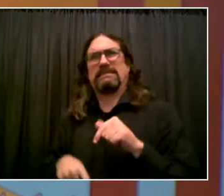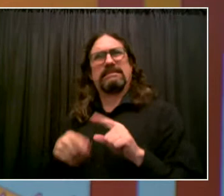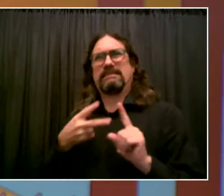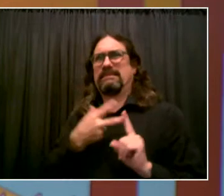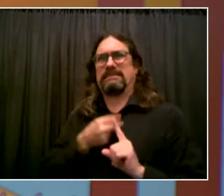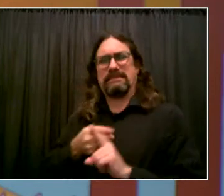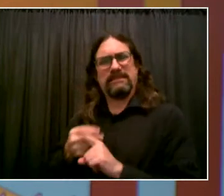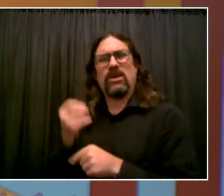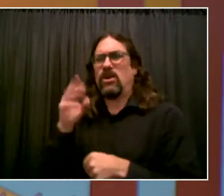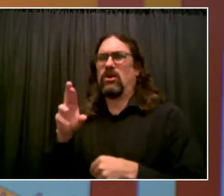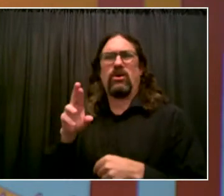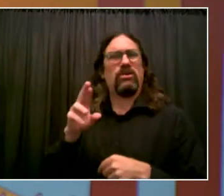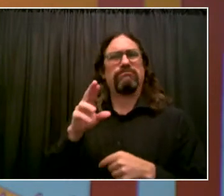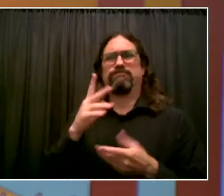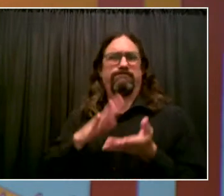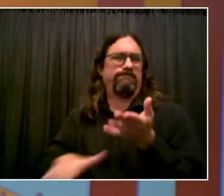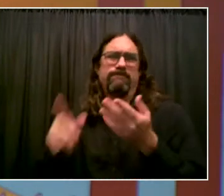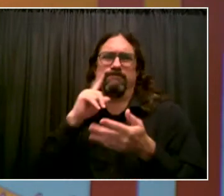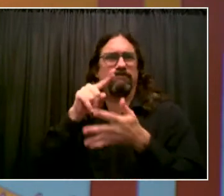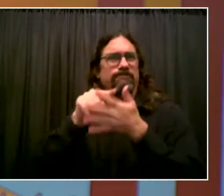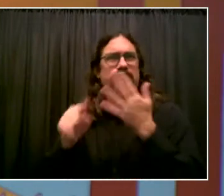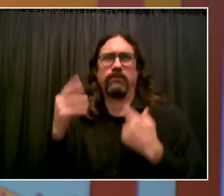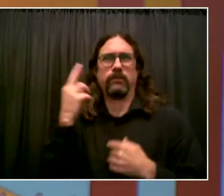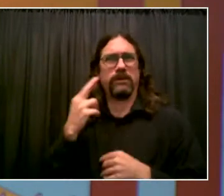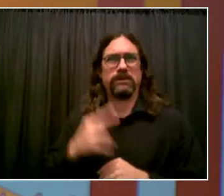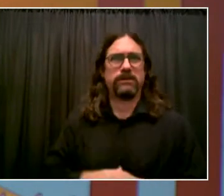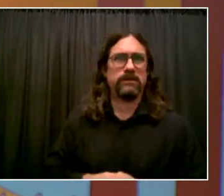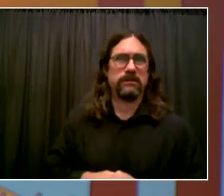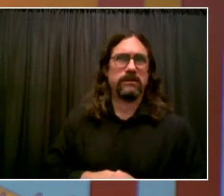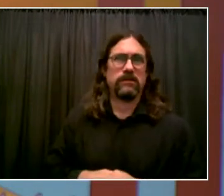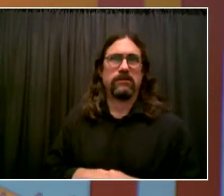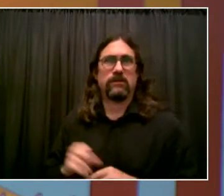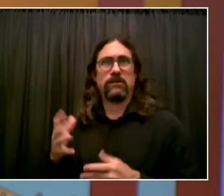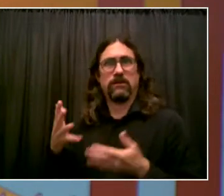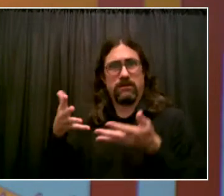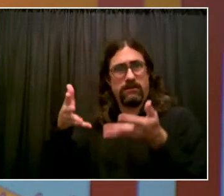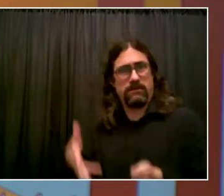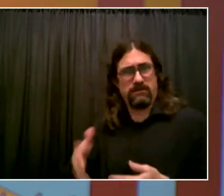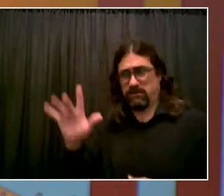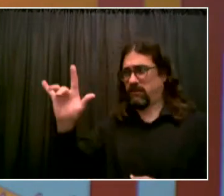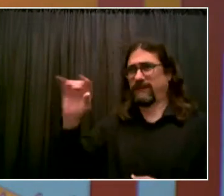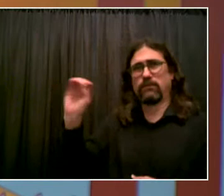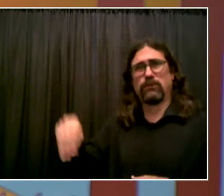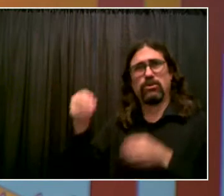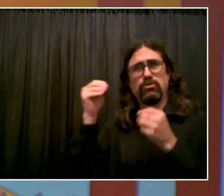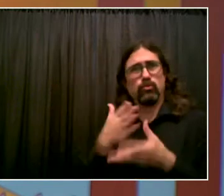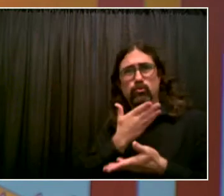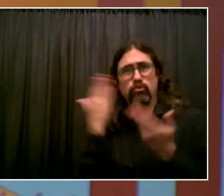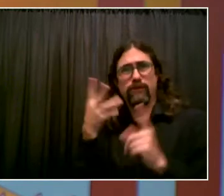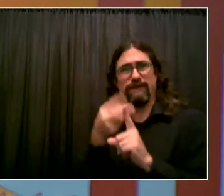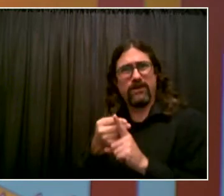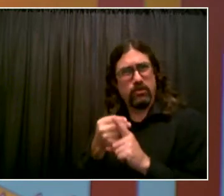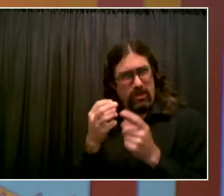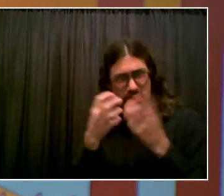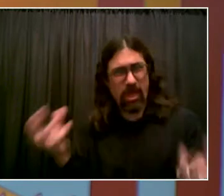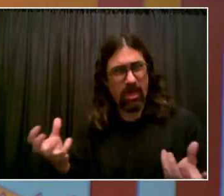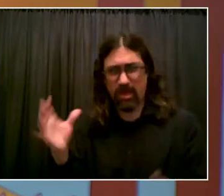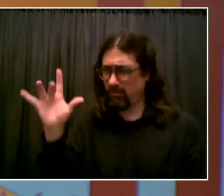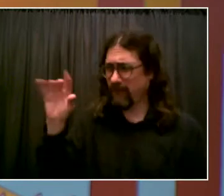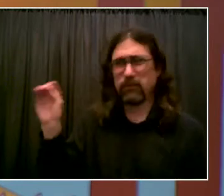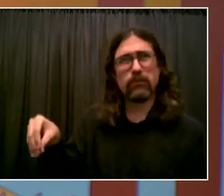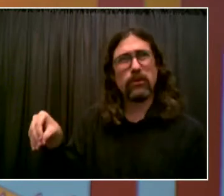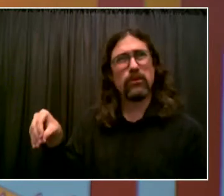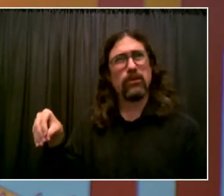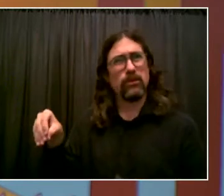I'll turn to the chancellor after I speak, but Julia, we're seeing very few, in the scheme of things, very